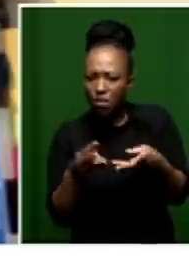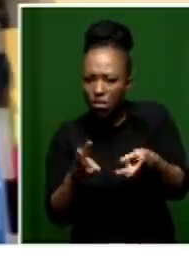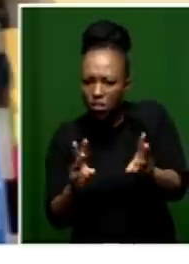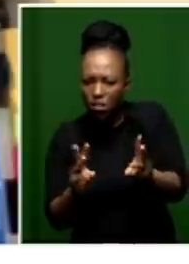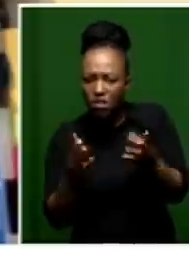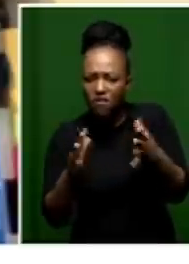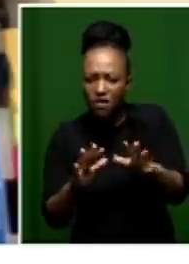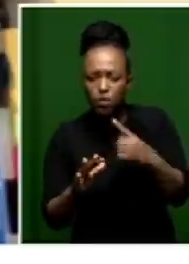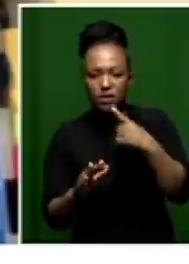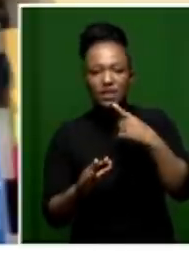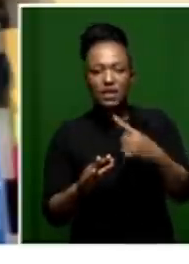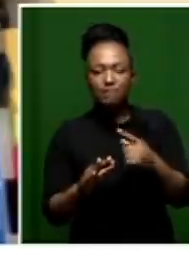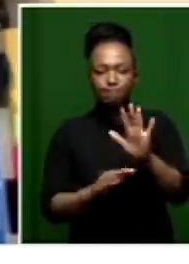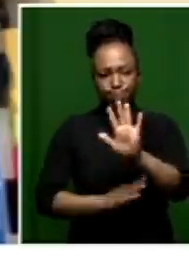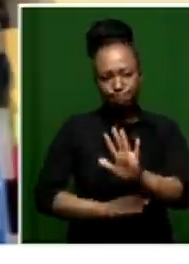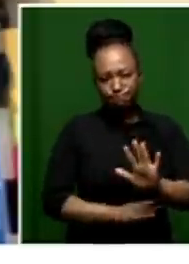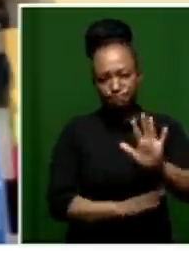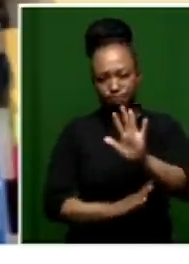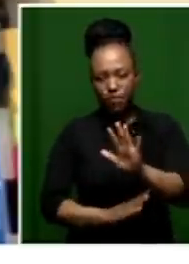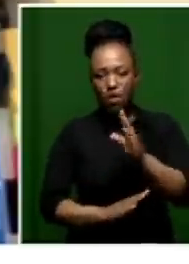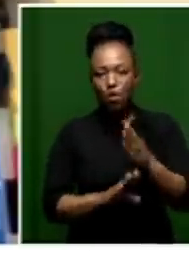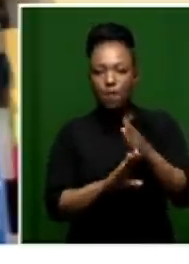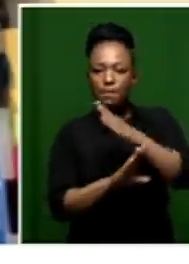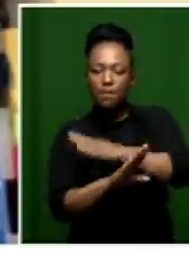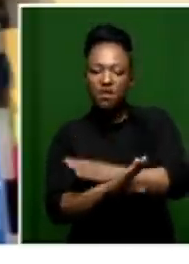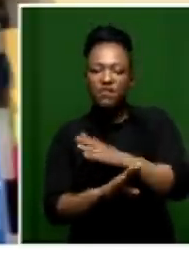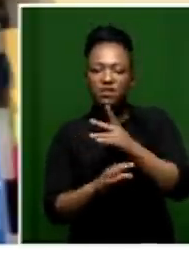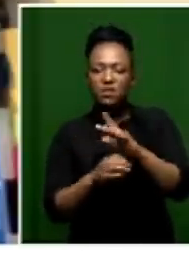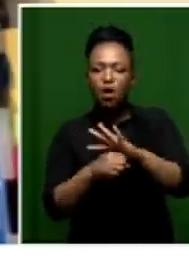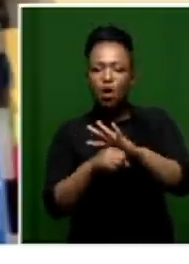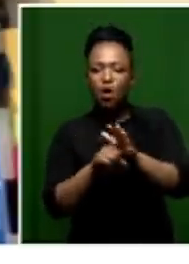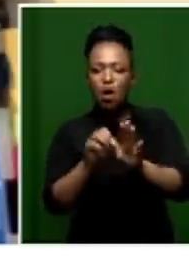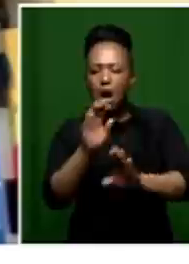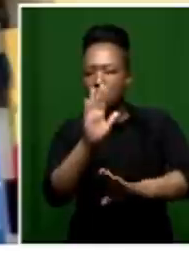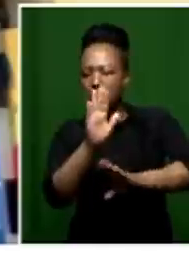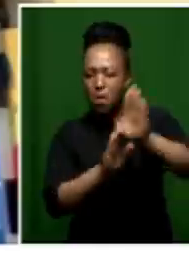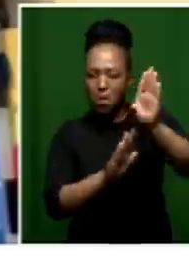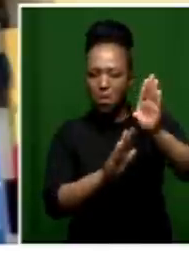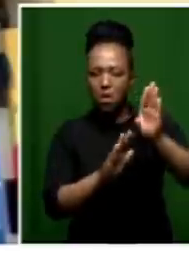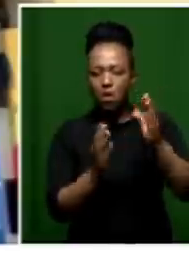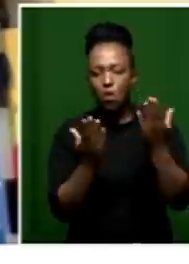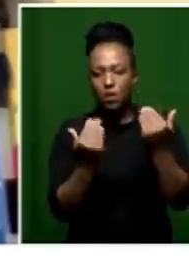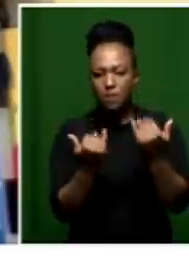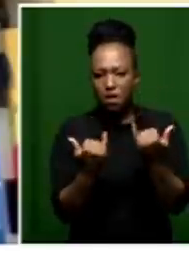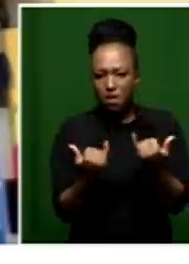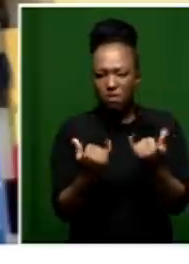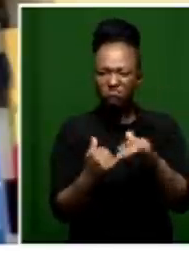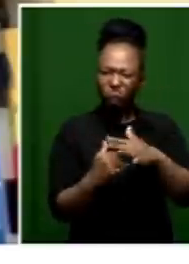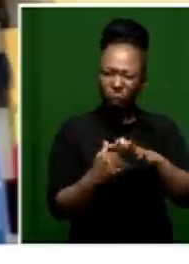the results is that given the previous high wave of infections, we were expecting a much